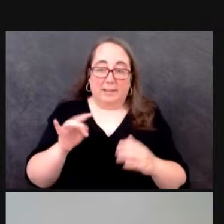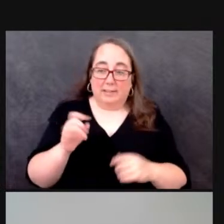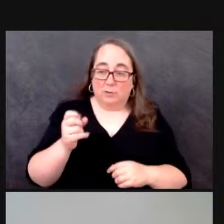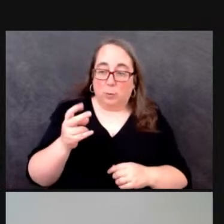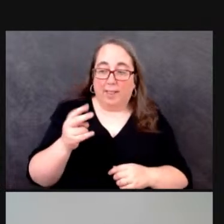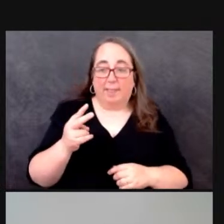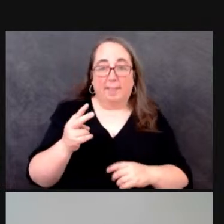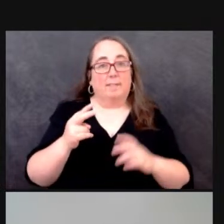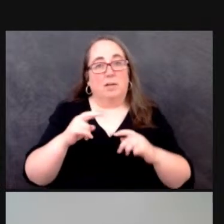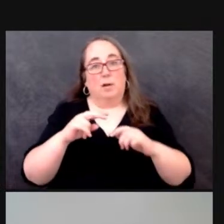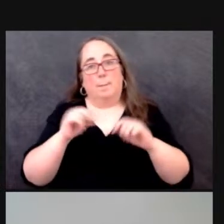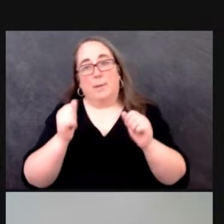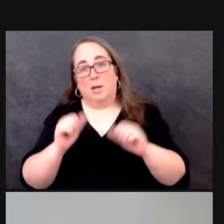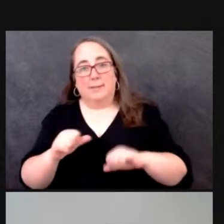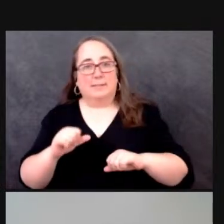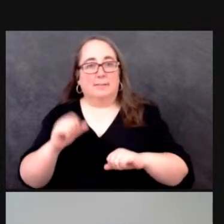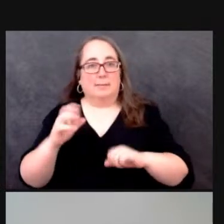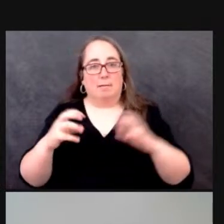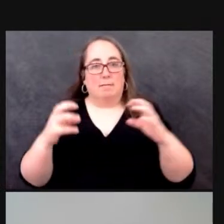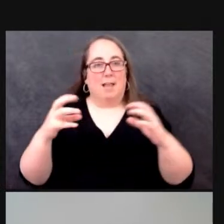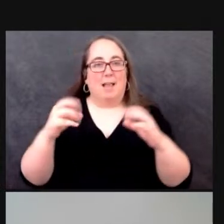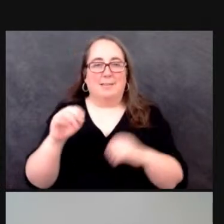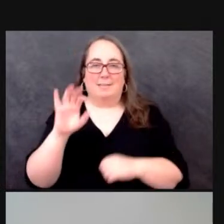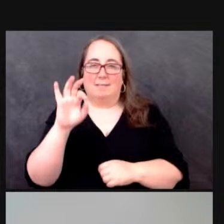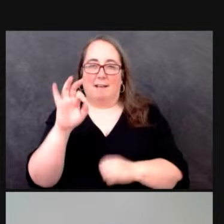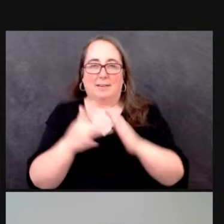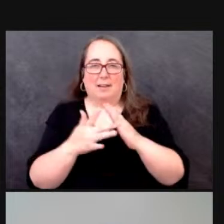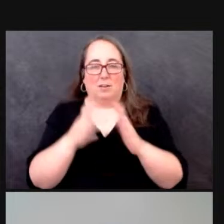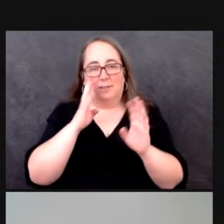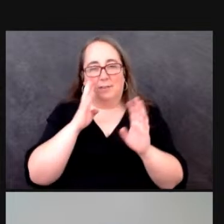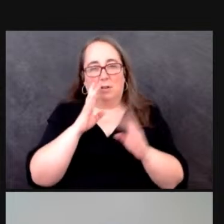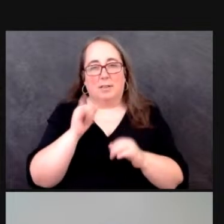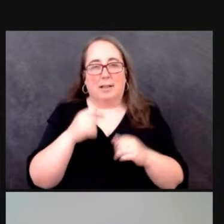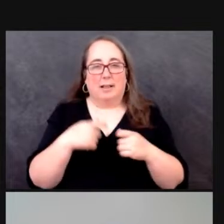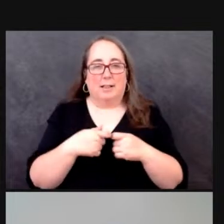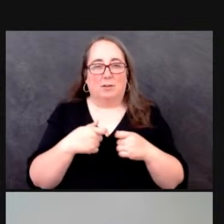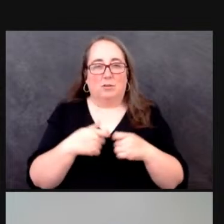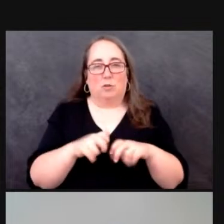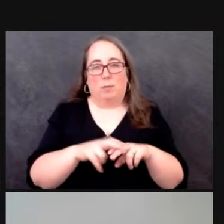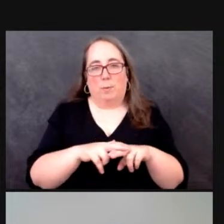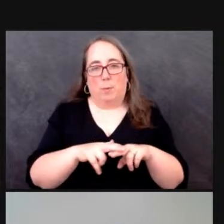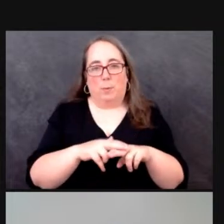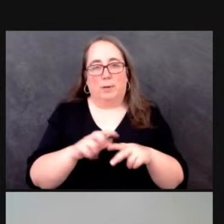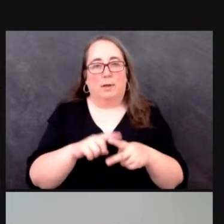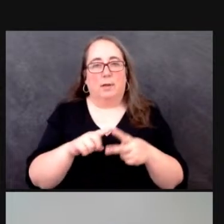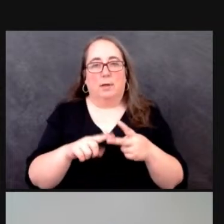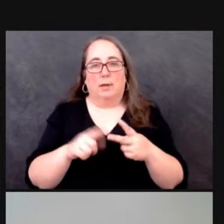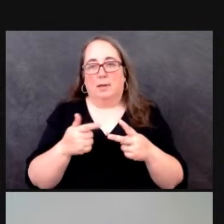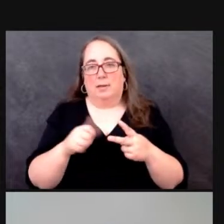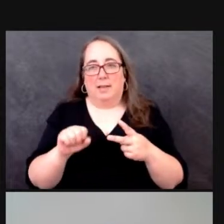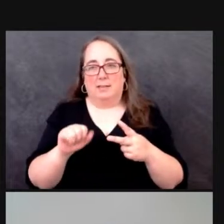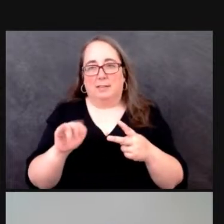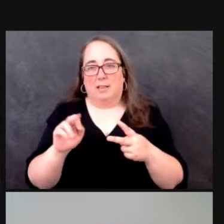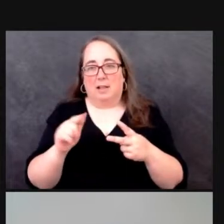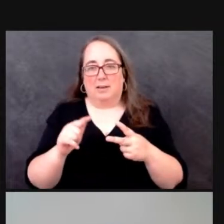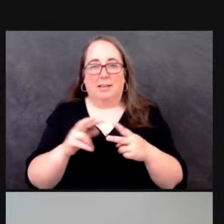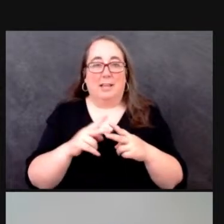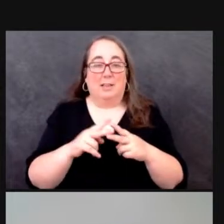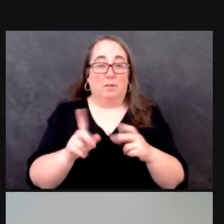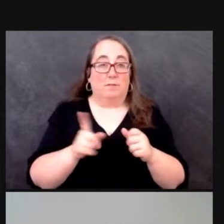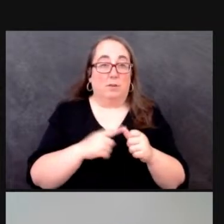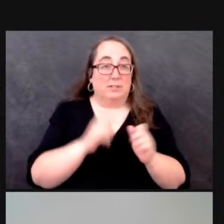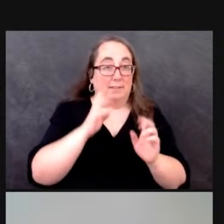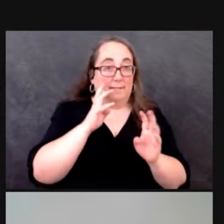as well as 9 technological inventions such as the electric railroad and gas lighting, either first invented or applied